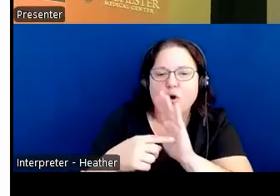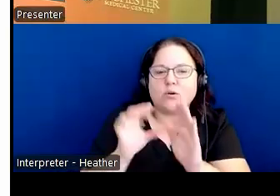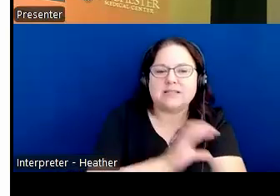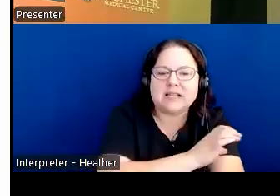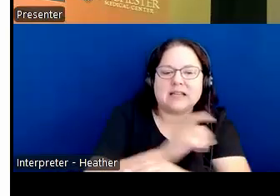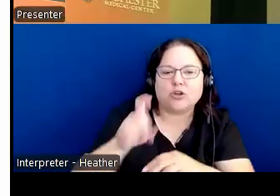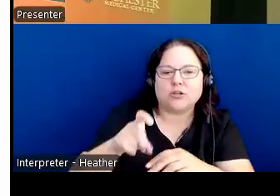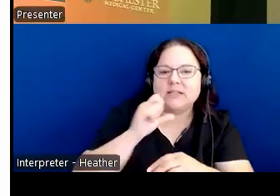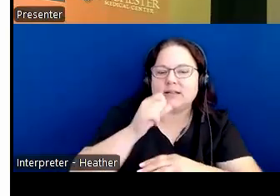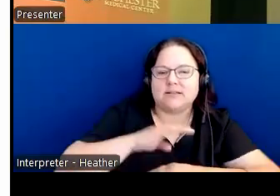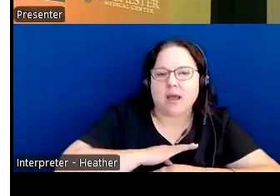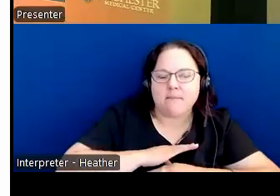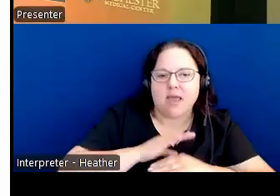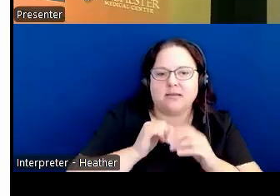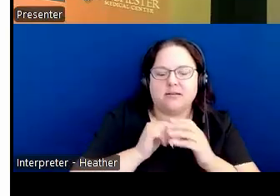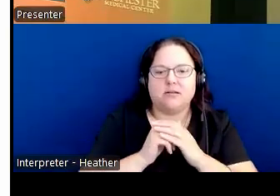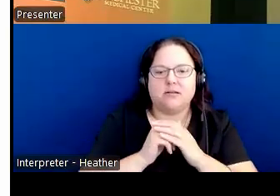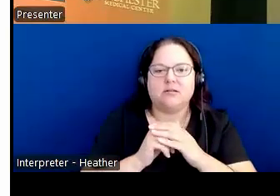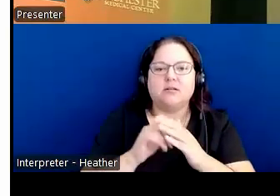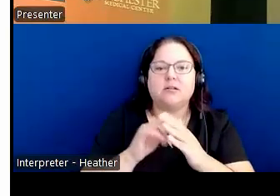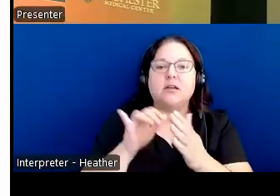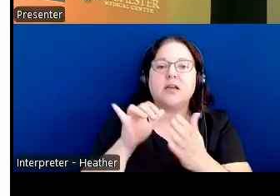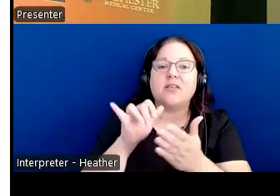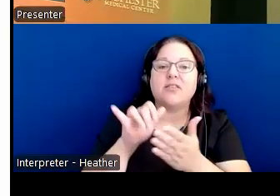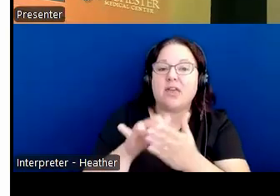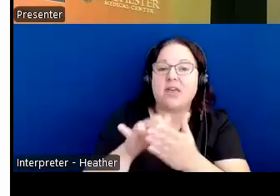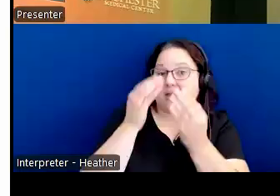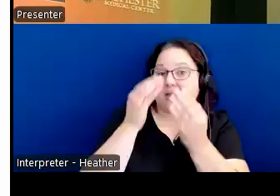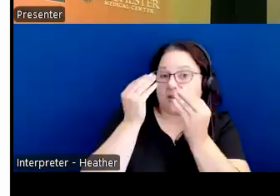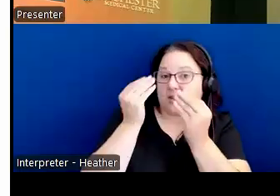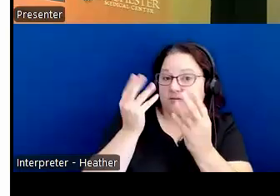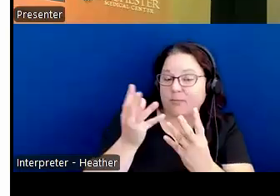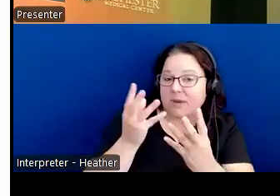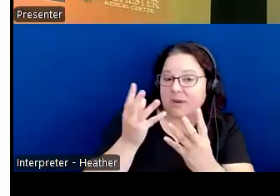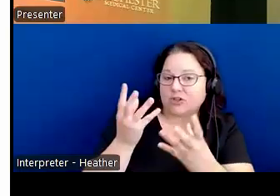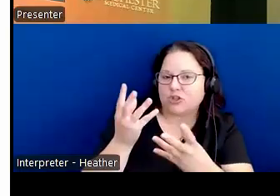met. So the information in the data changed substantially.